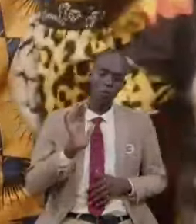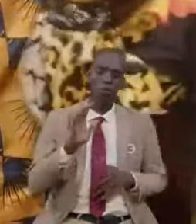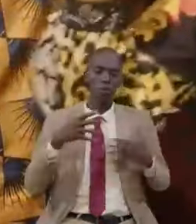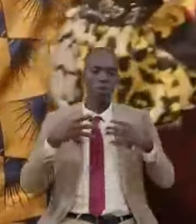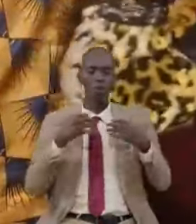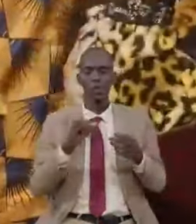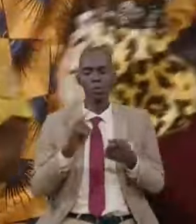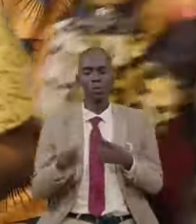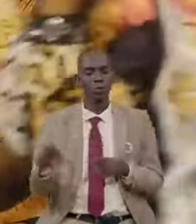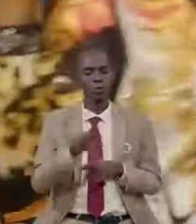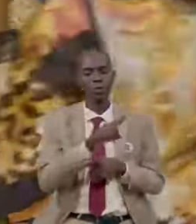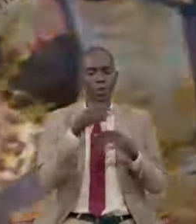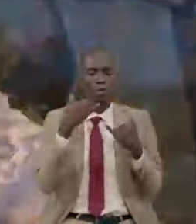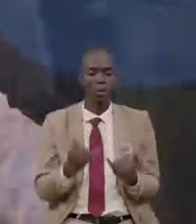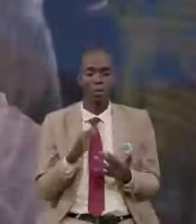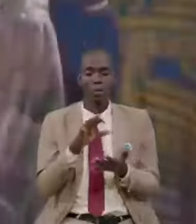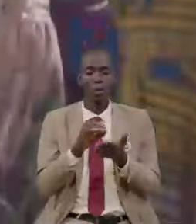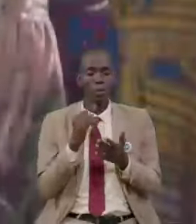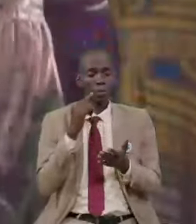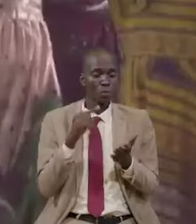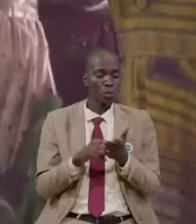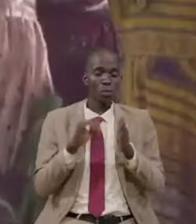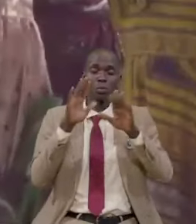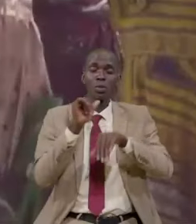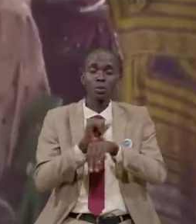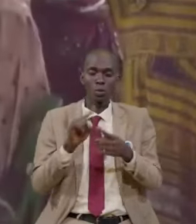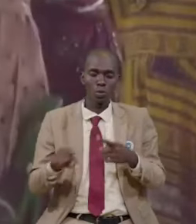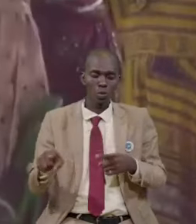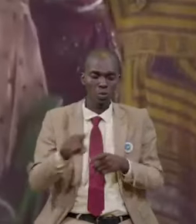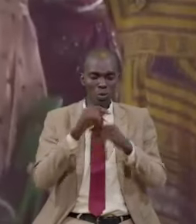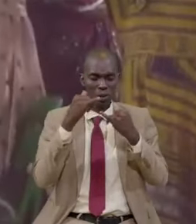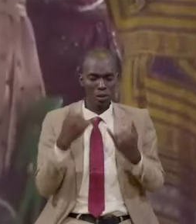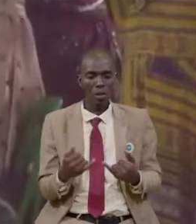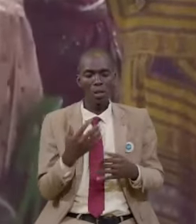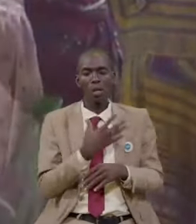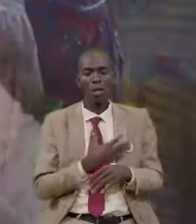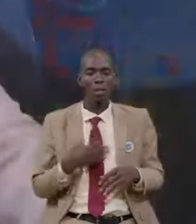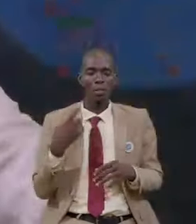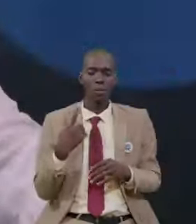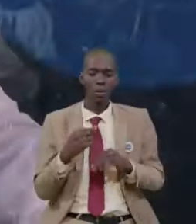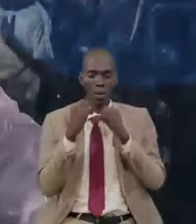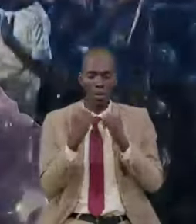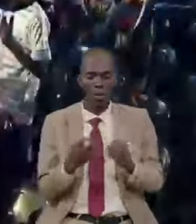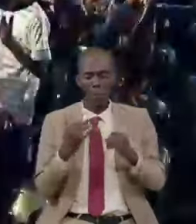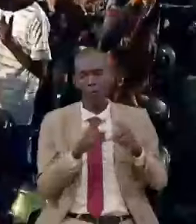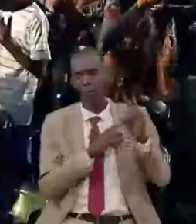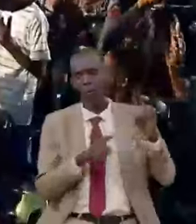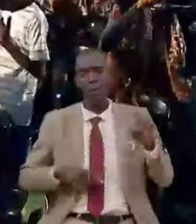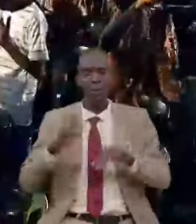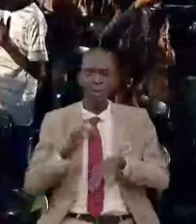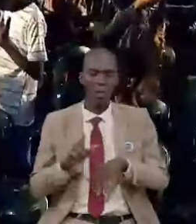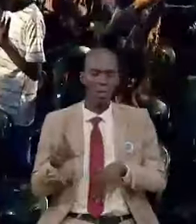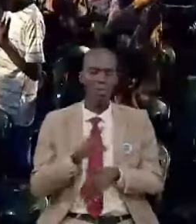notable miracle to you right now. And the power of the Lord touch you there. Amen. Let there be